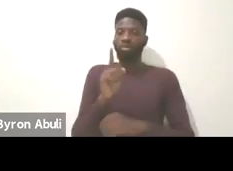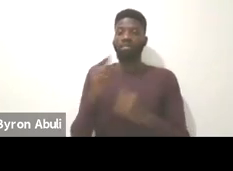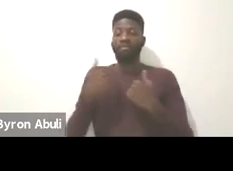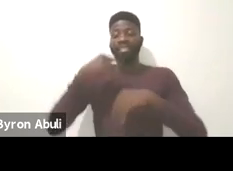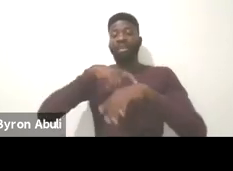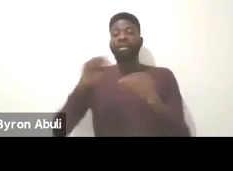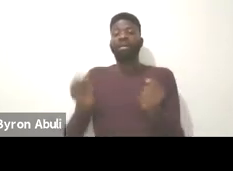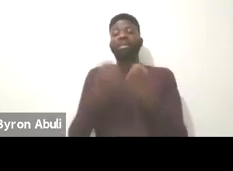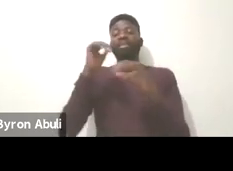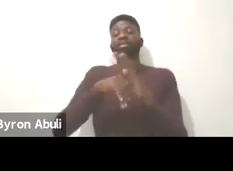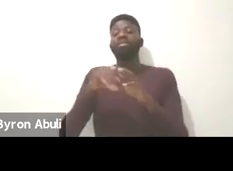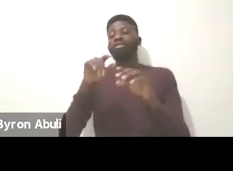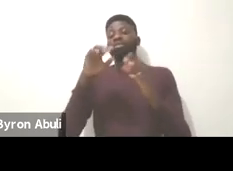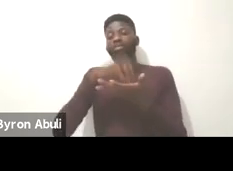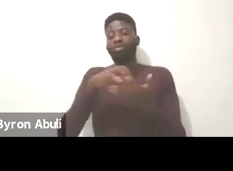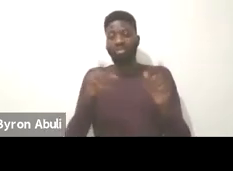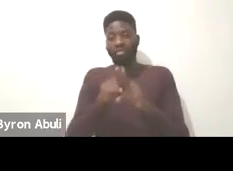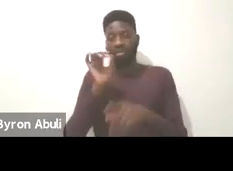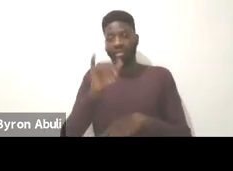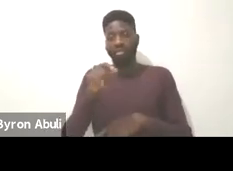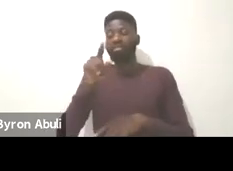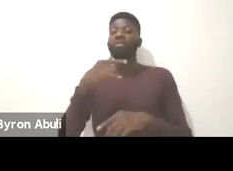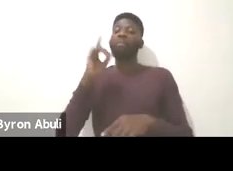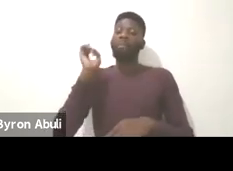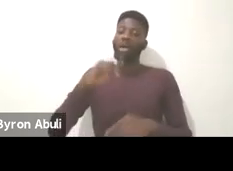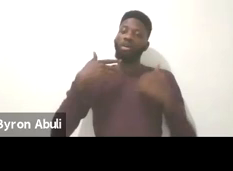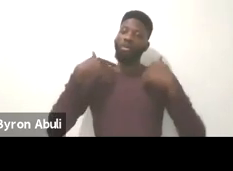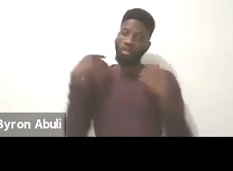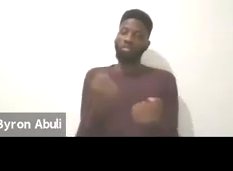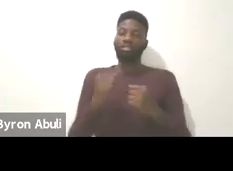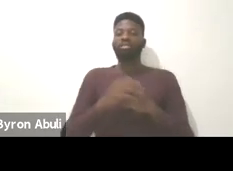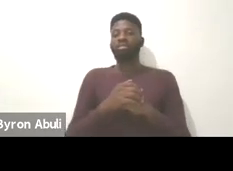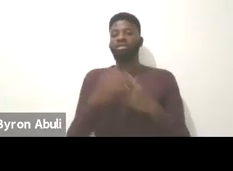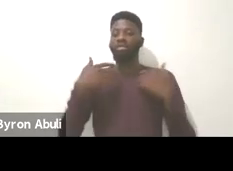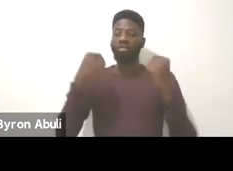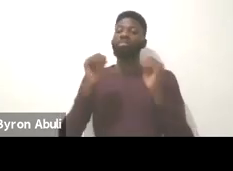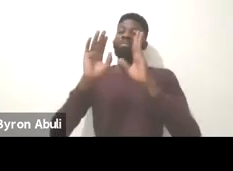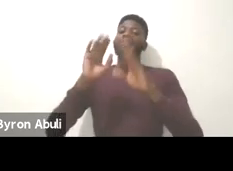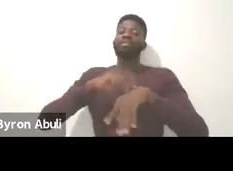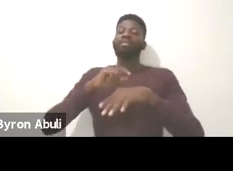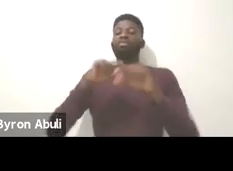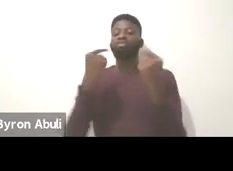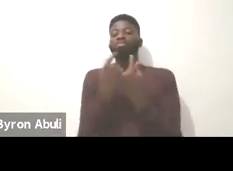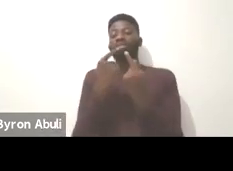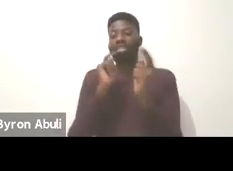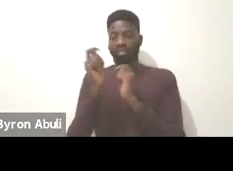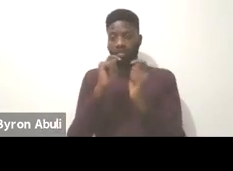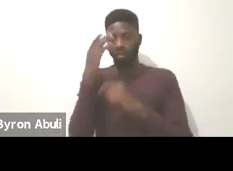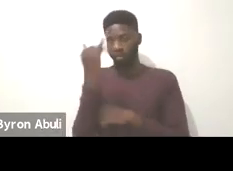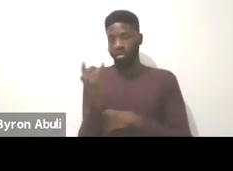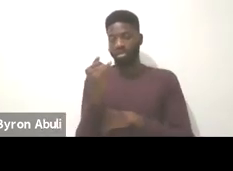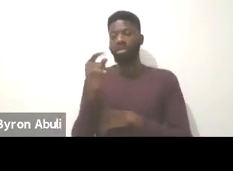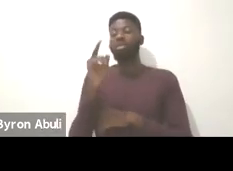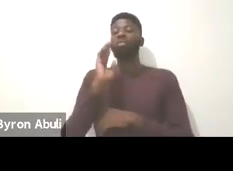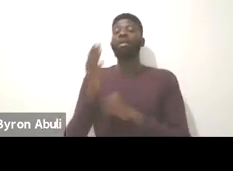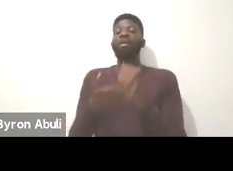yourself in this situation, need confidence. Your confidence is key during this interview because it will determine